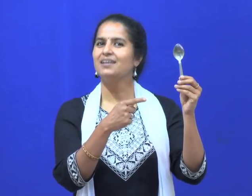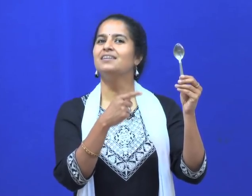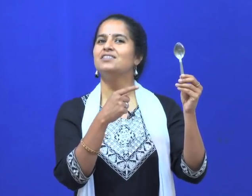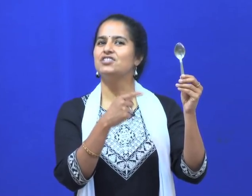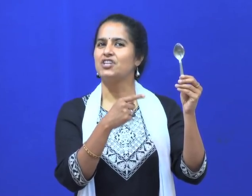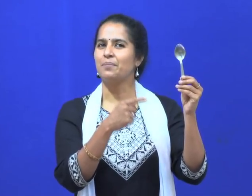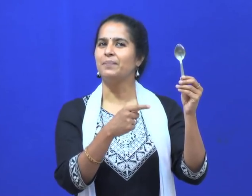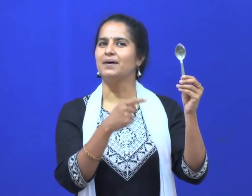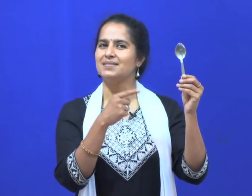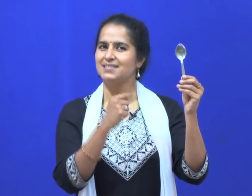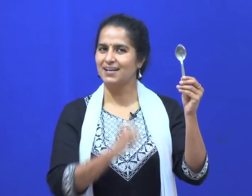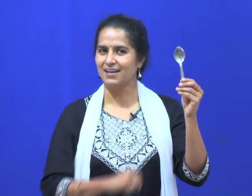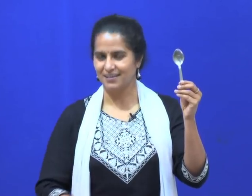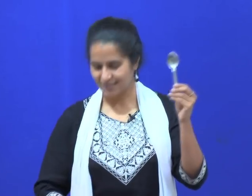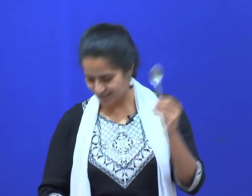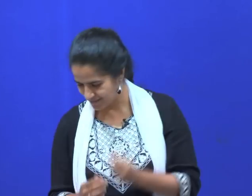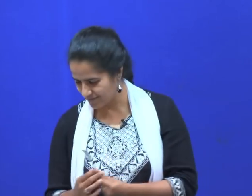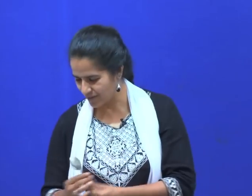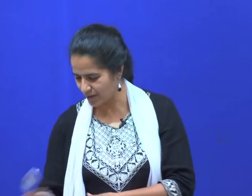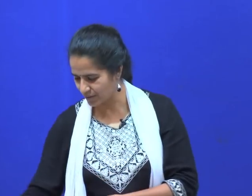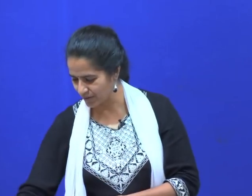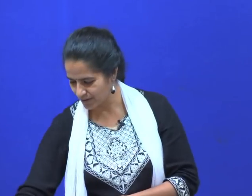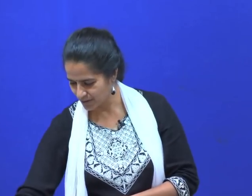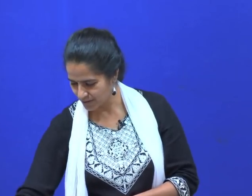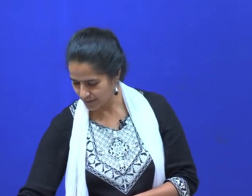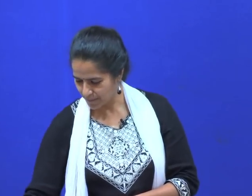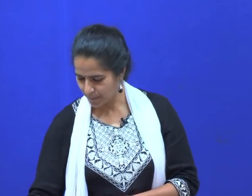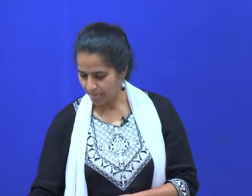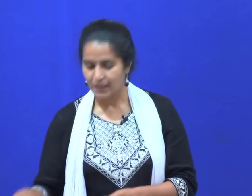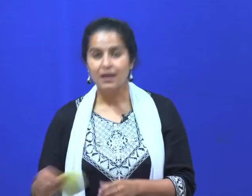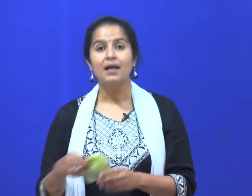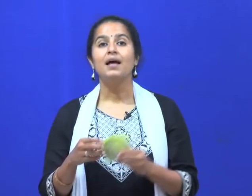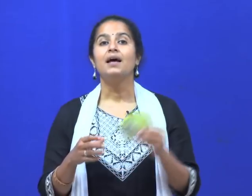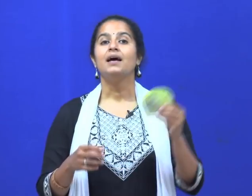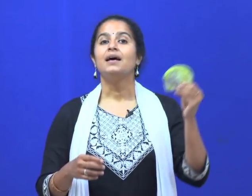Eshaha chamasaha. Very good.